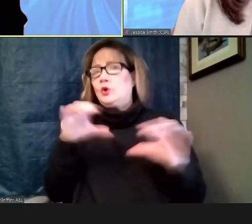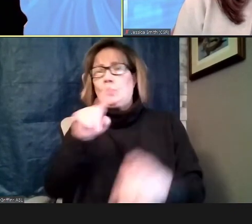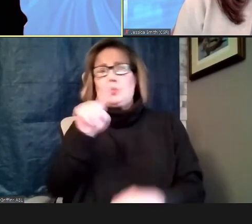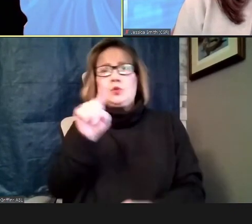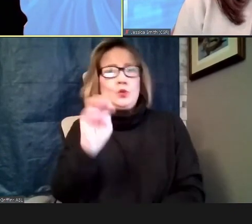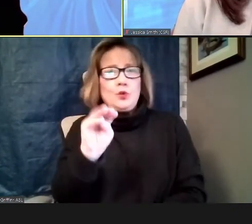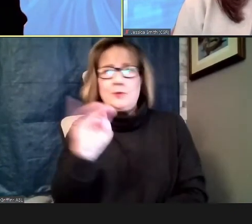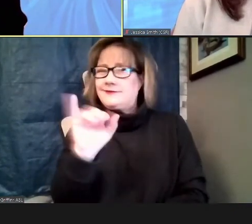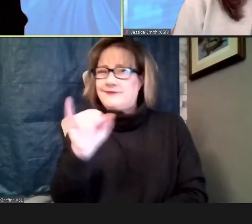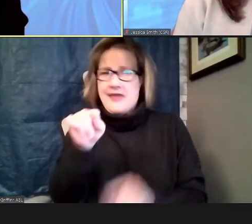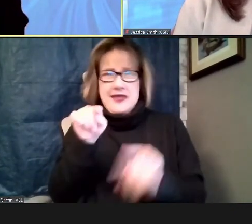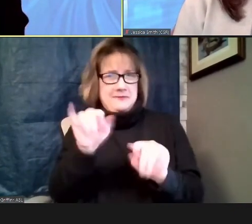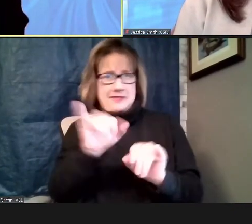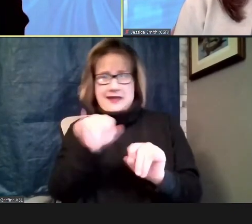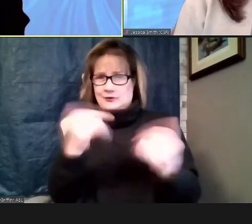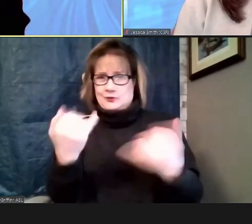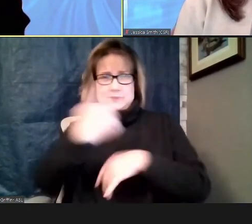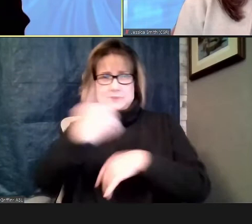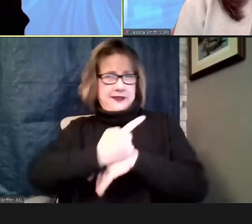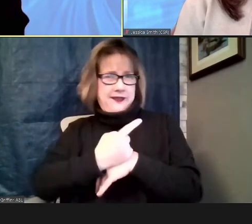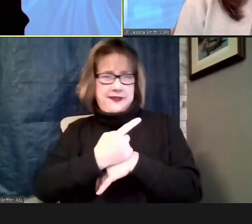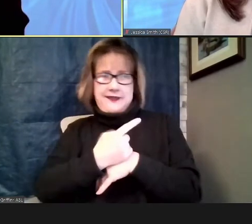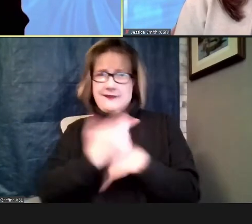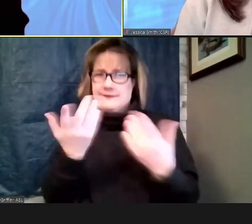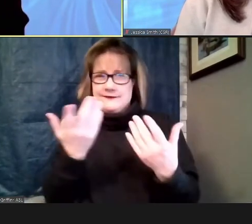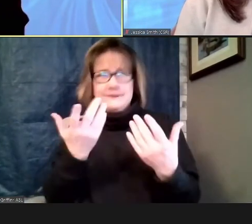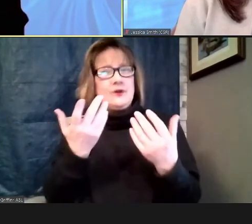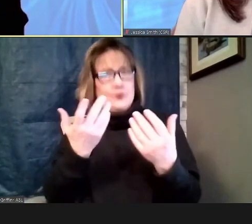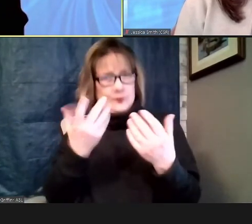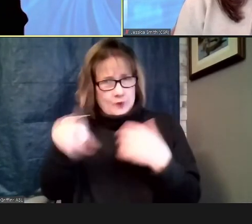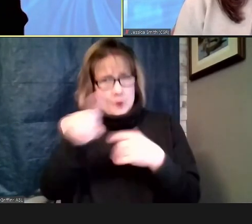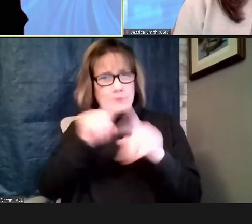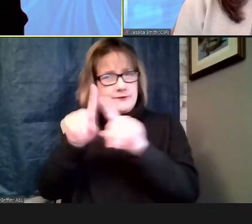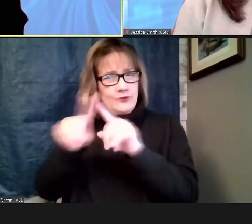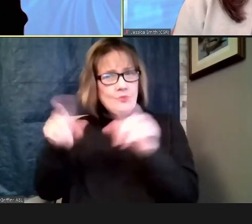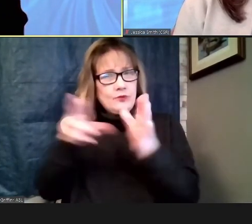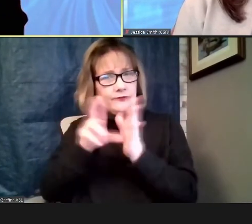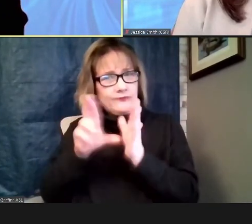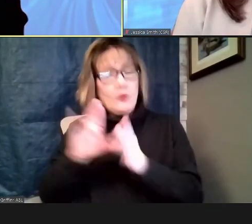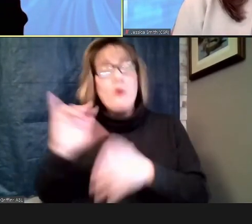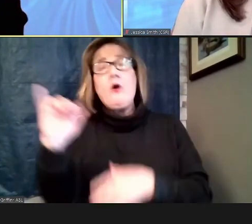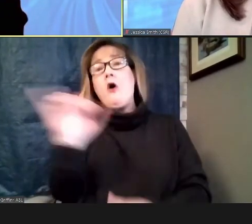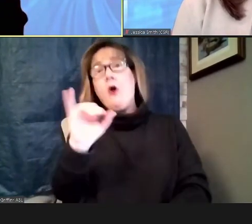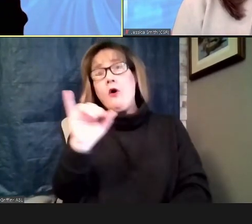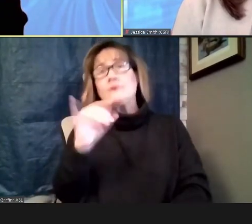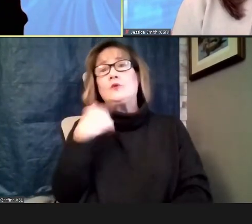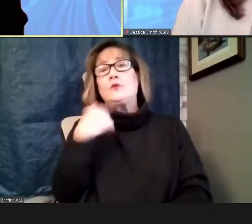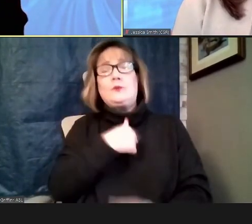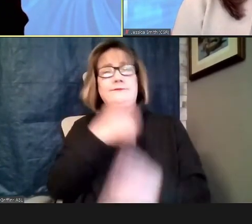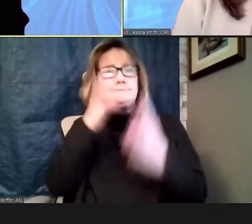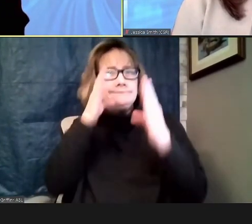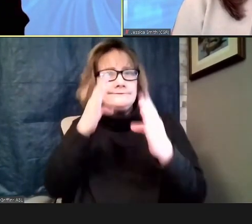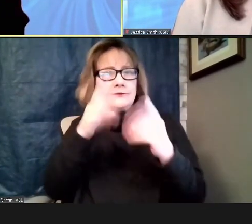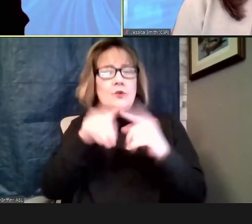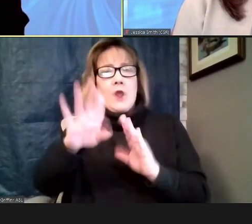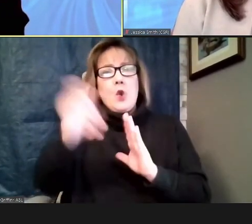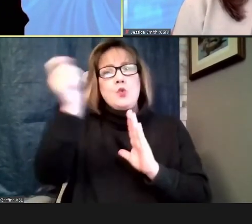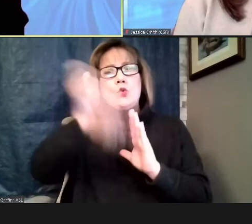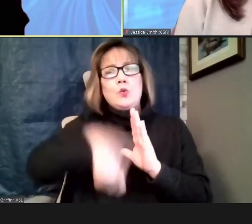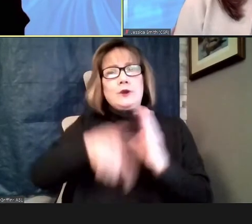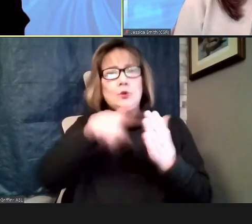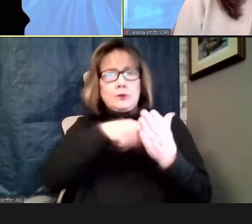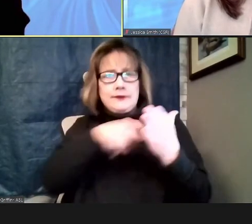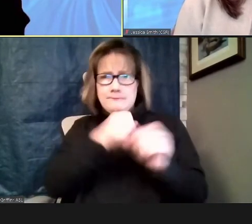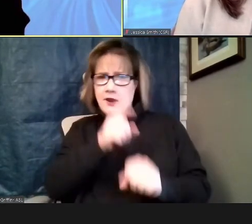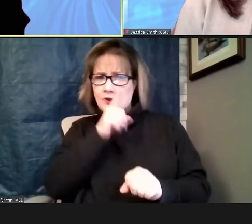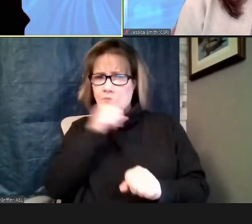like this right now to train the reviewers, as well as we're also paying attention to their written critiques to make sure